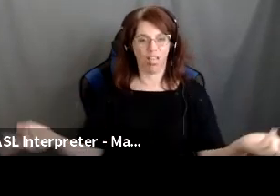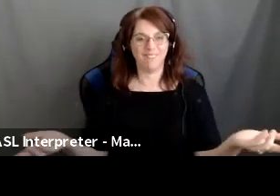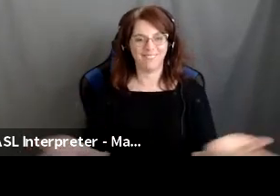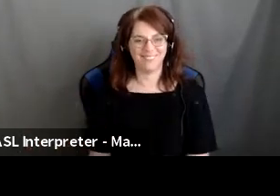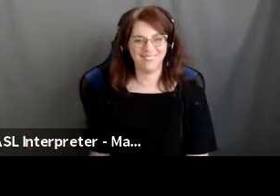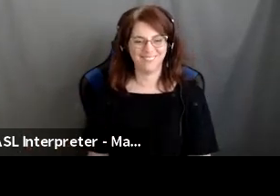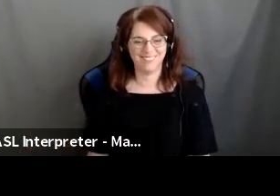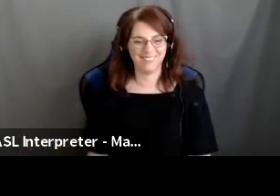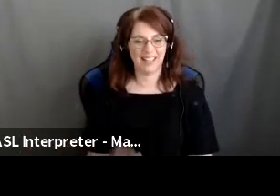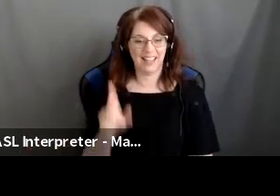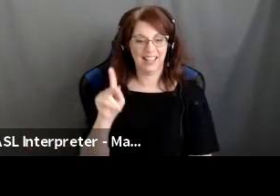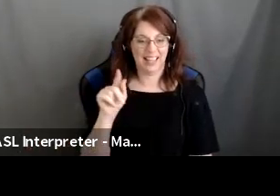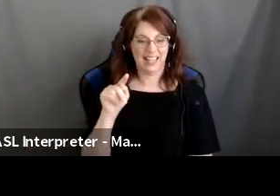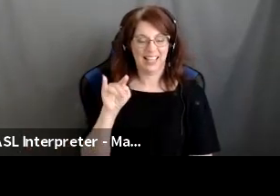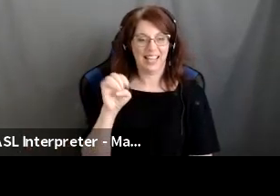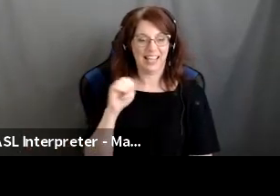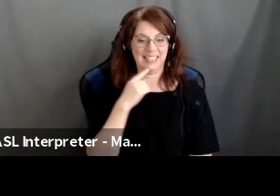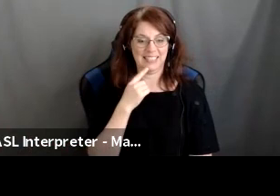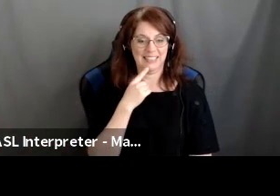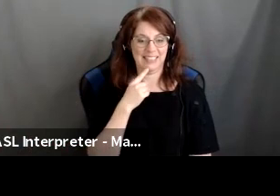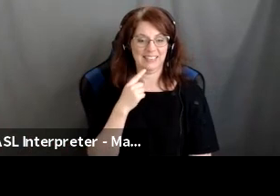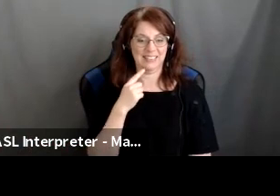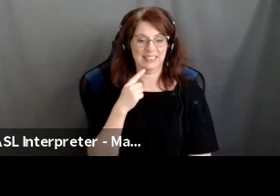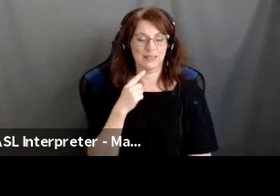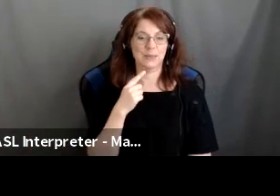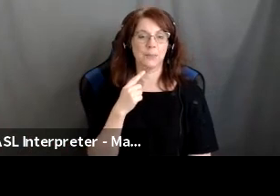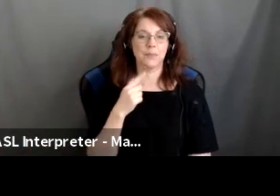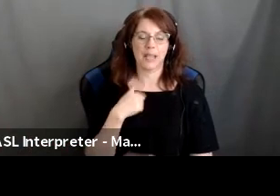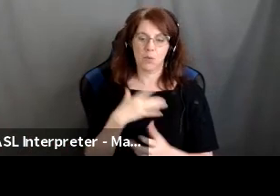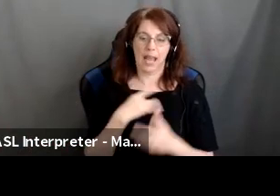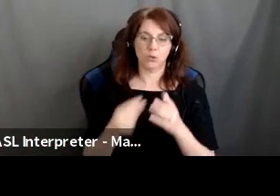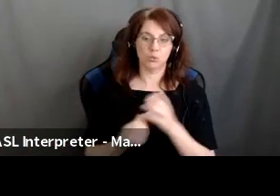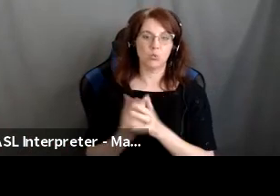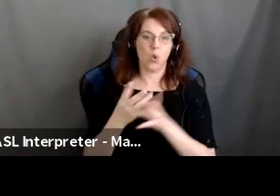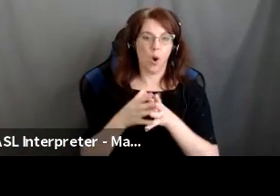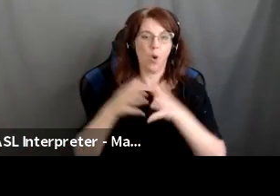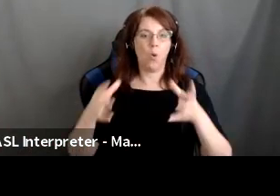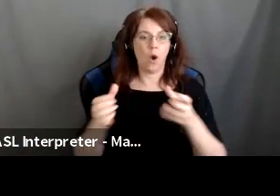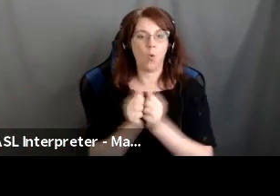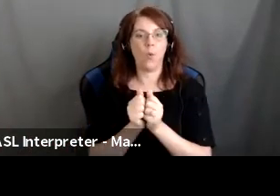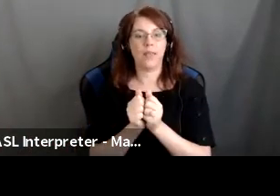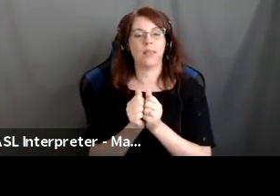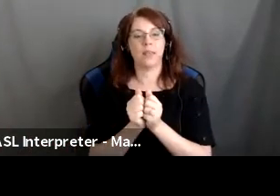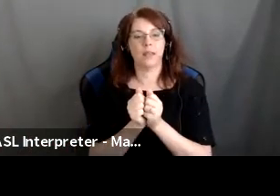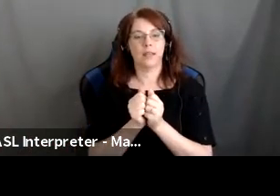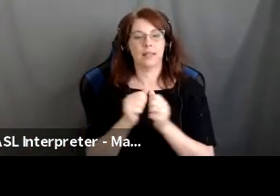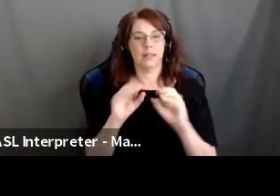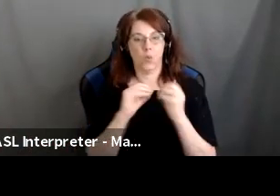And Katie says, I will like to grow with the organization and increase my blank skills.